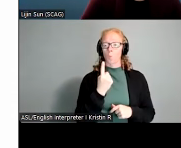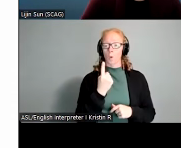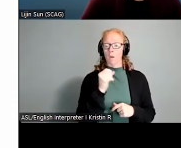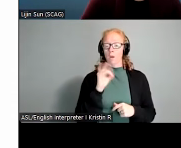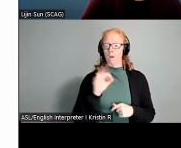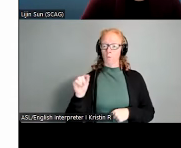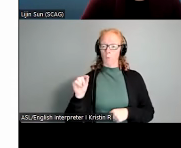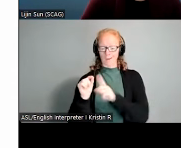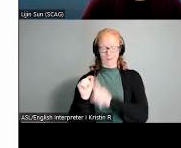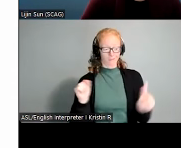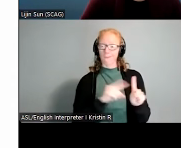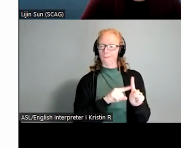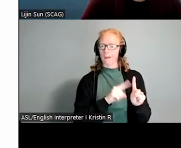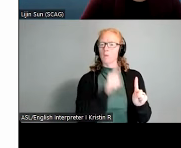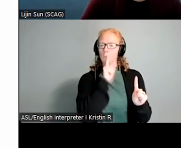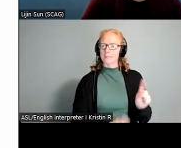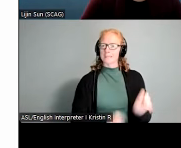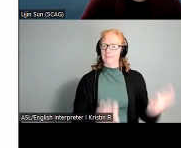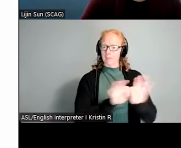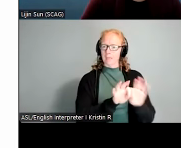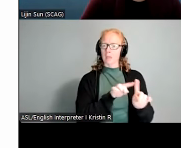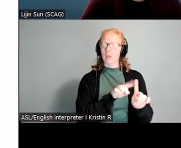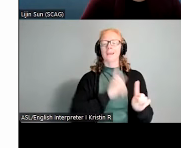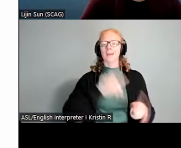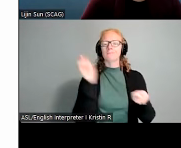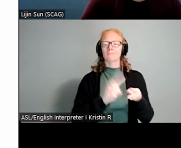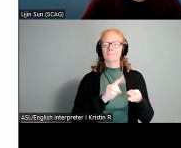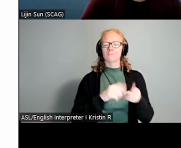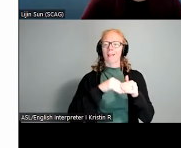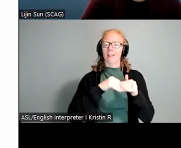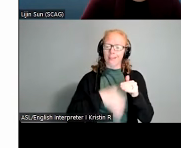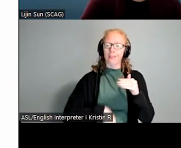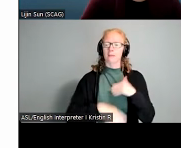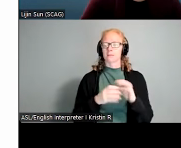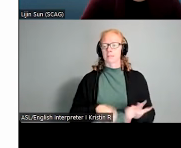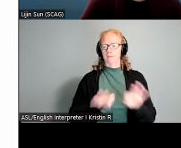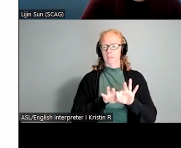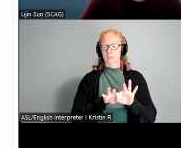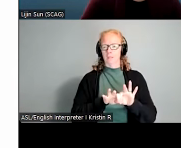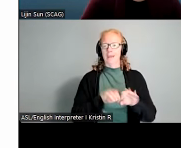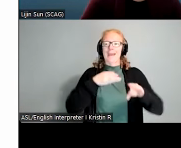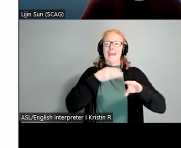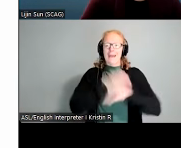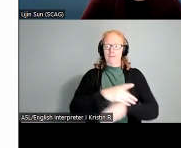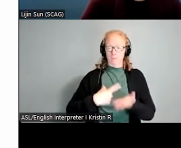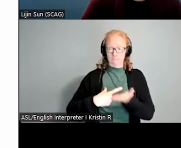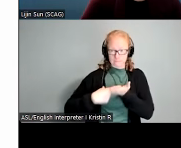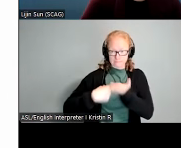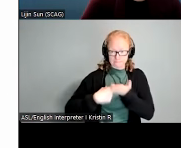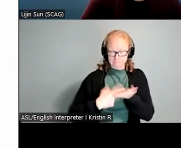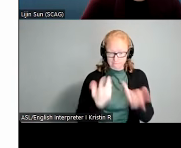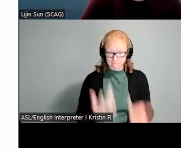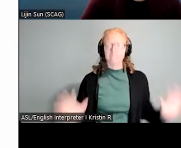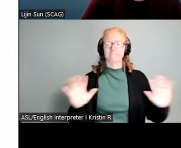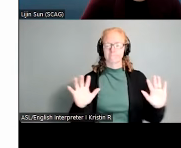to be significant, but can be reduced to less than significant after incorporation of mitigation measures, a mitigated